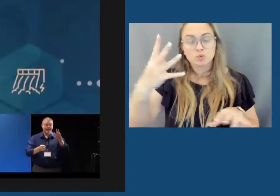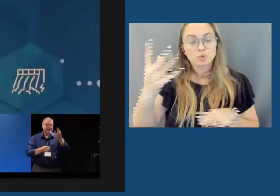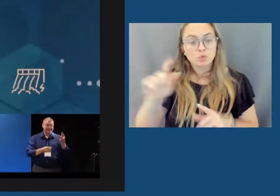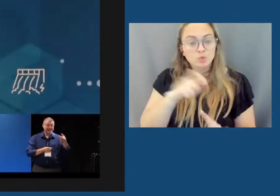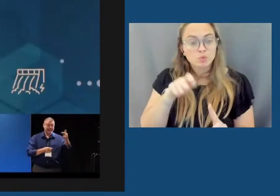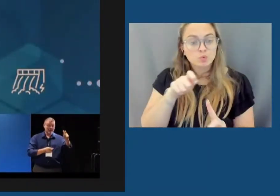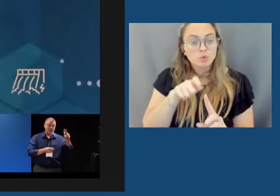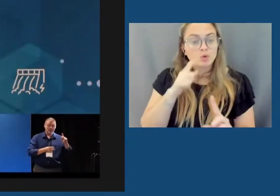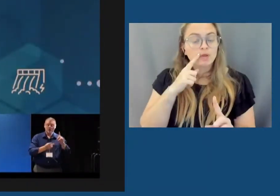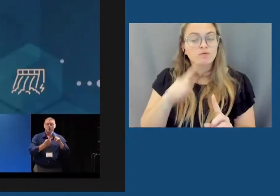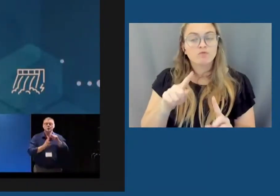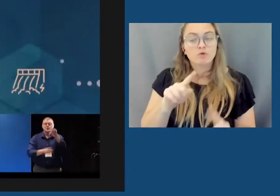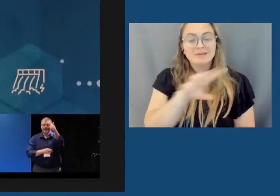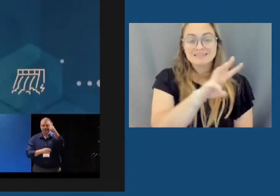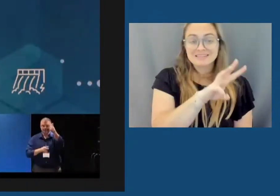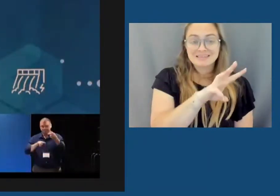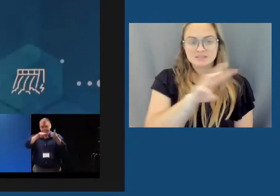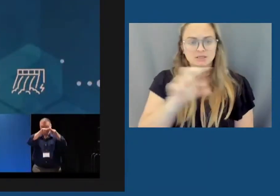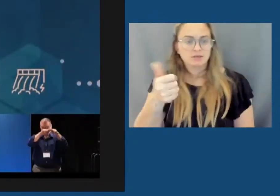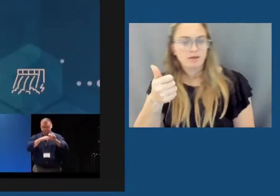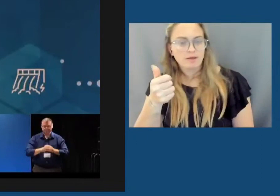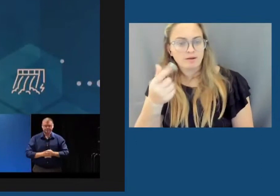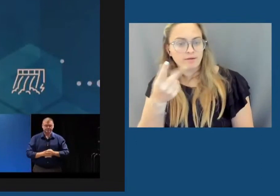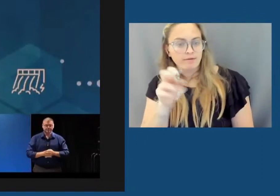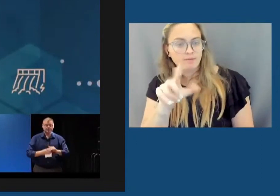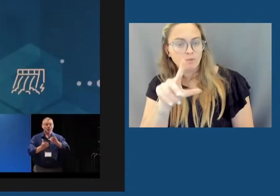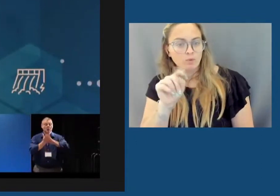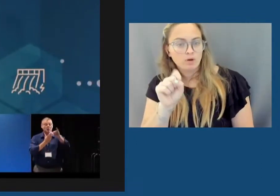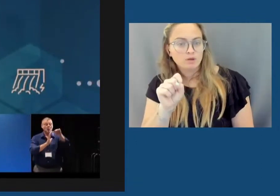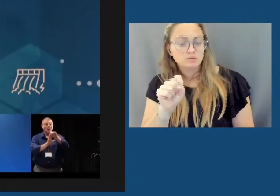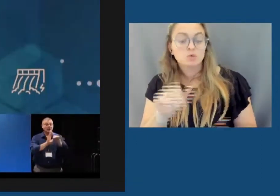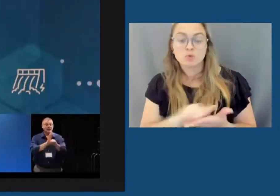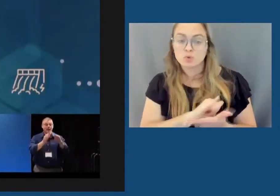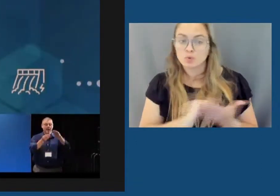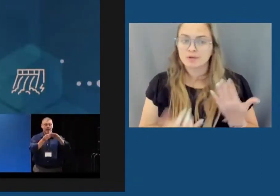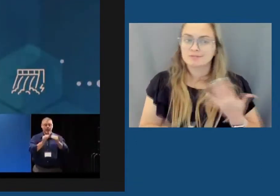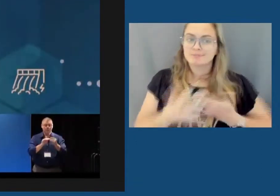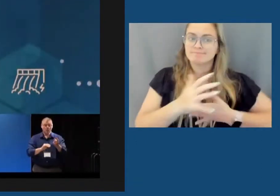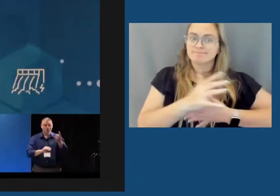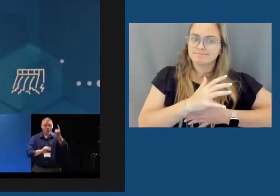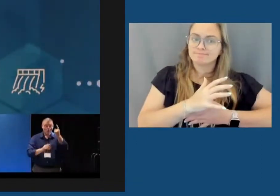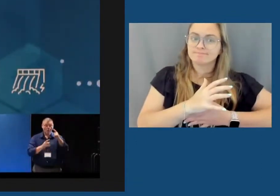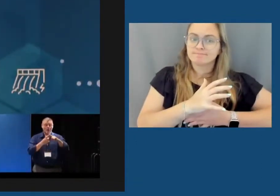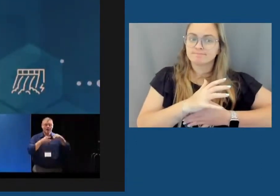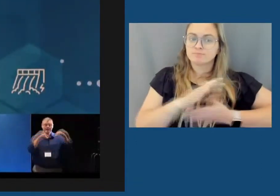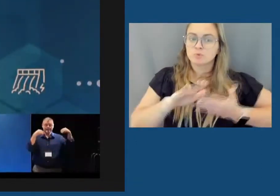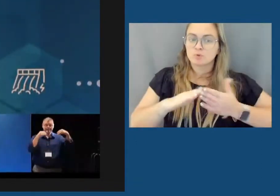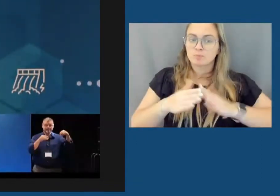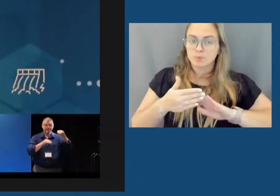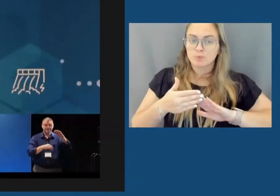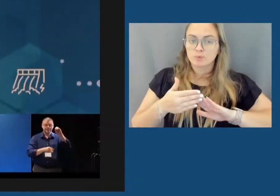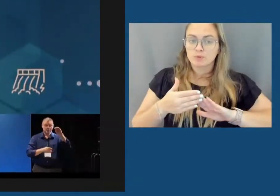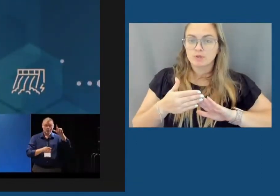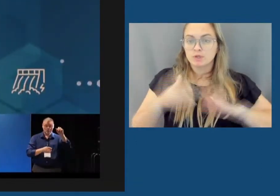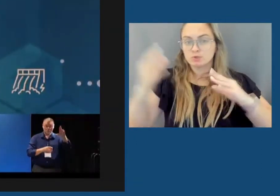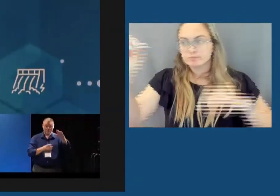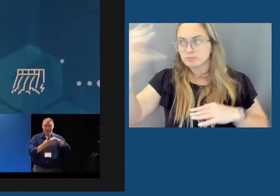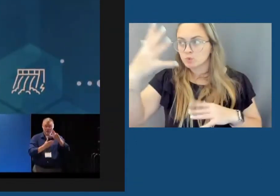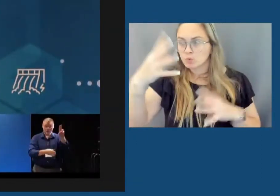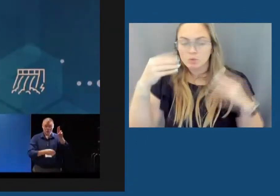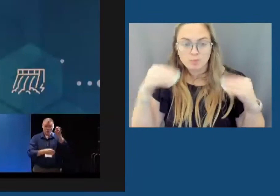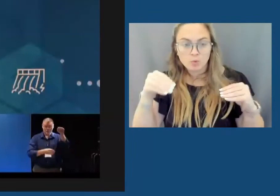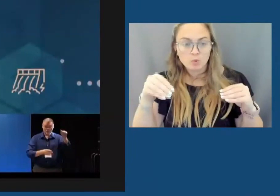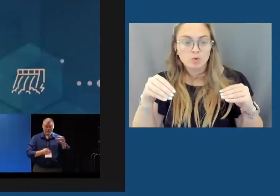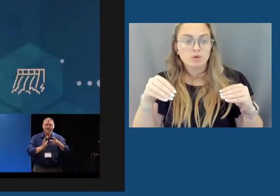to 10 gigawatts, making New York the #1 community solar market in the country, doubling